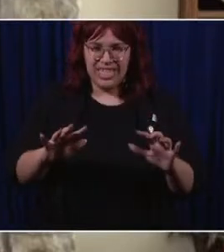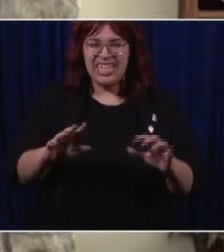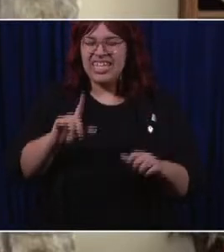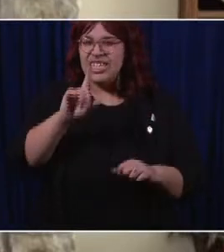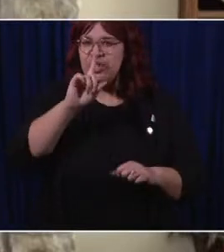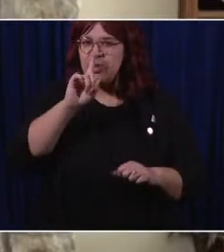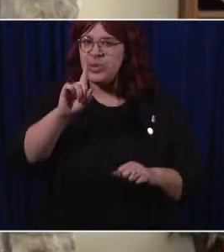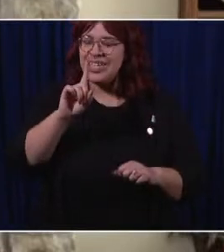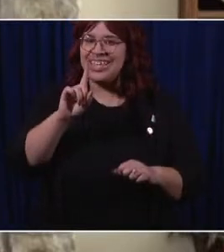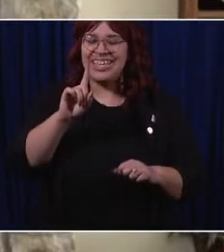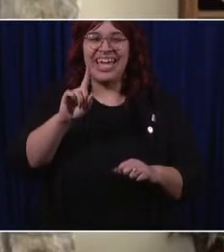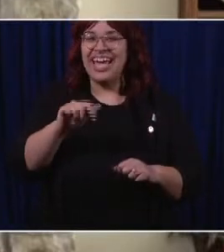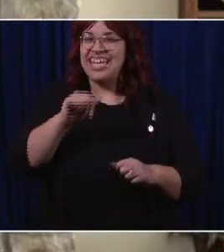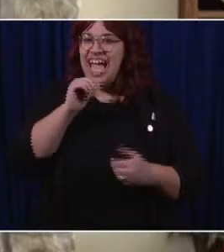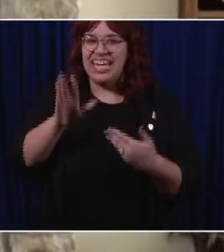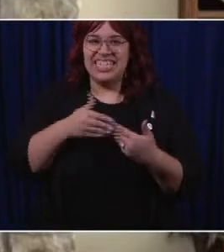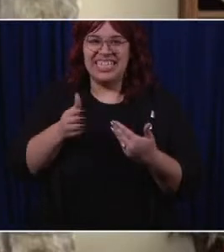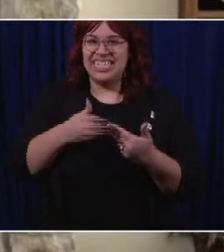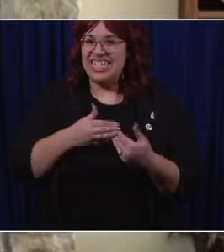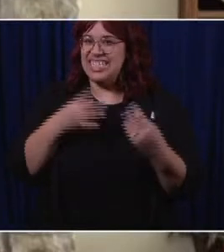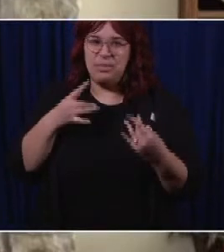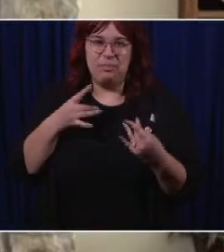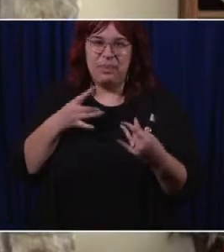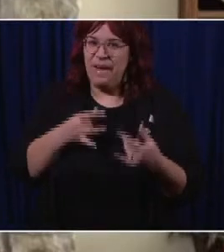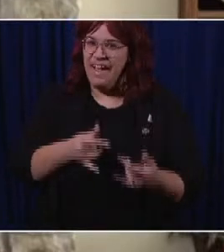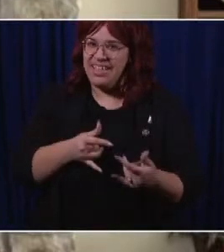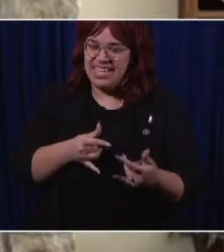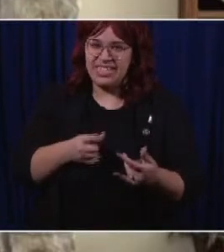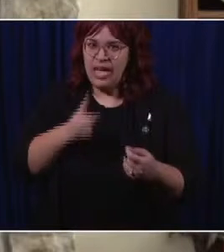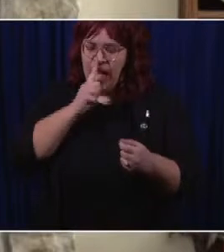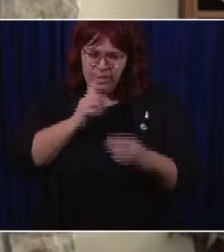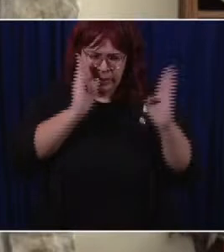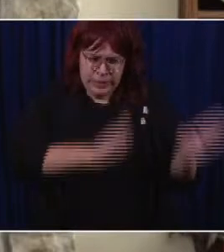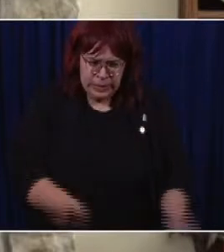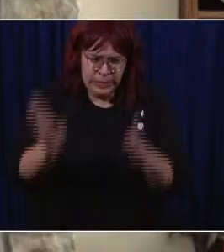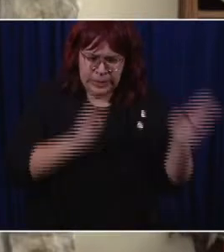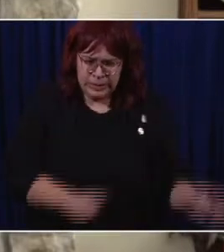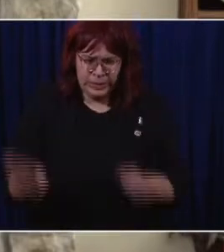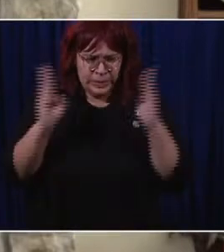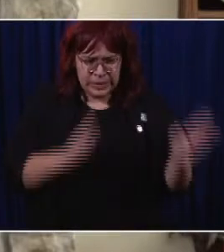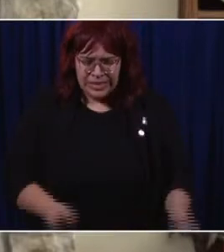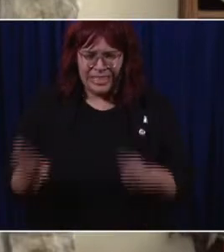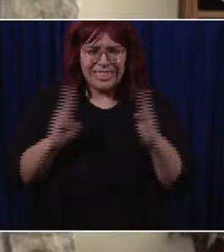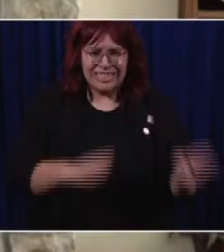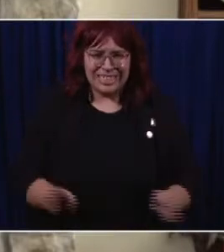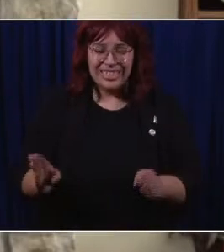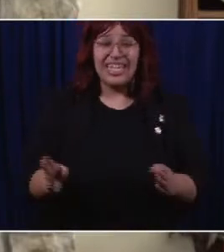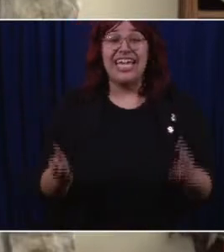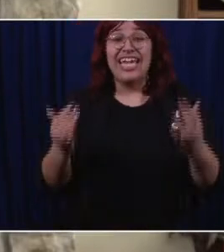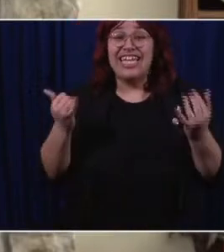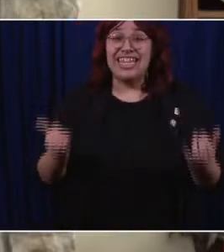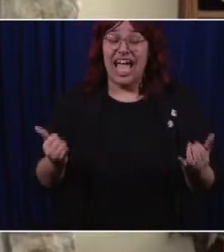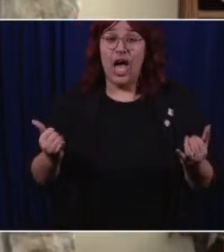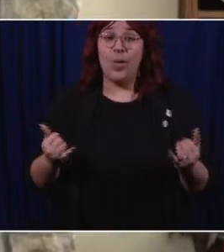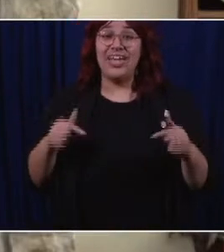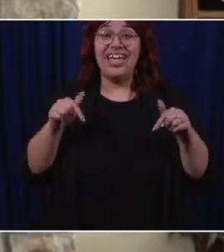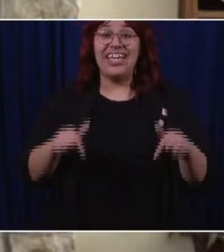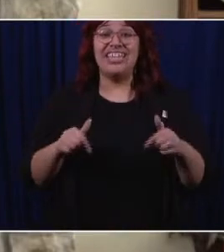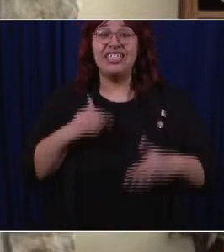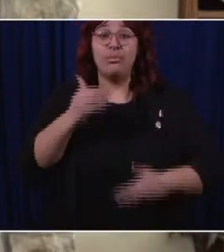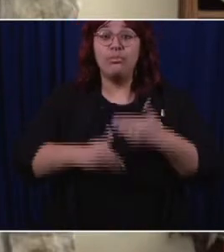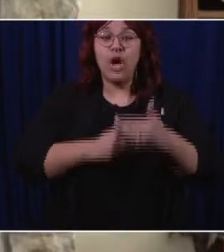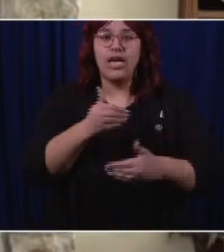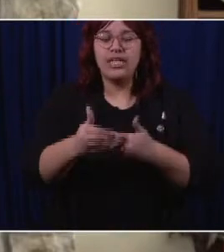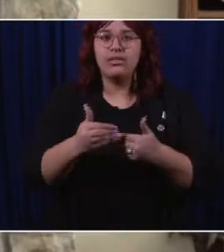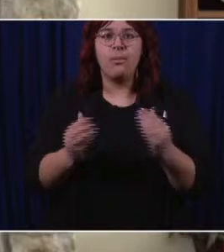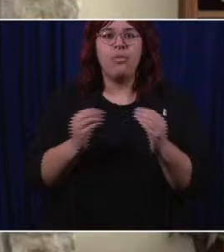you guaranteeing that now, especially that we've invited 750 different actors in our ballet, as in providers who are